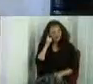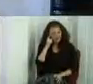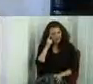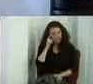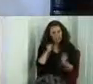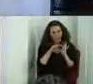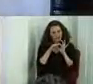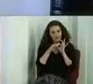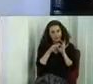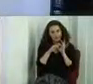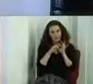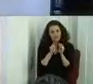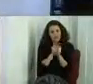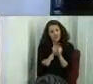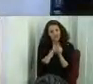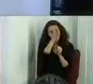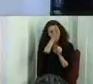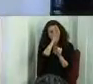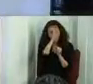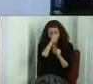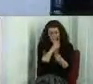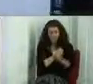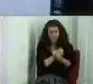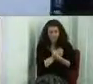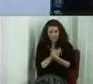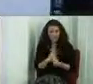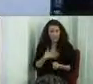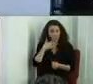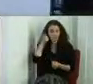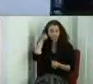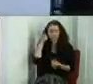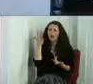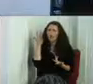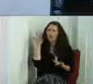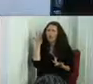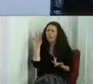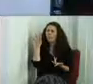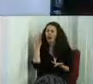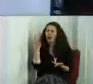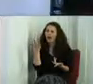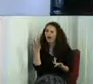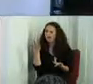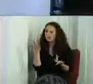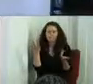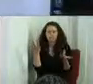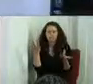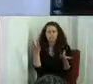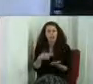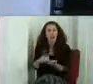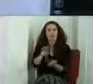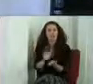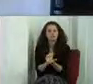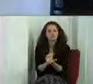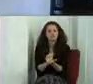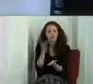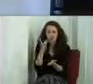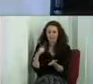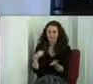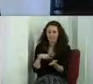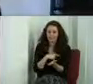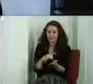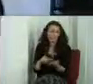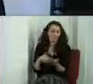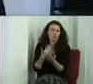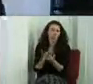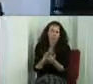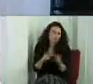with the God who loves us most. So why abundance? Why do we have to come to this place of abundance? Why do we have to